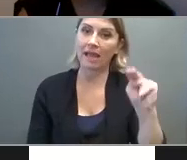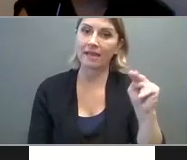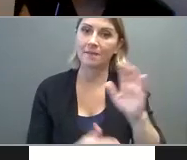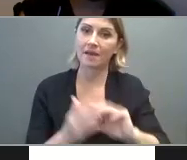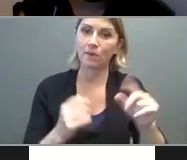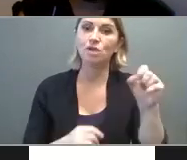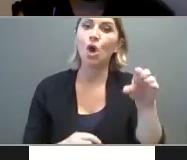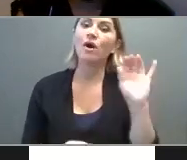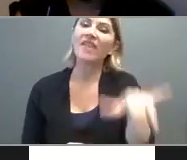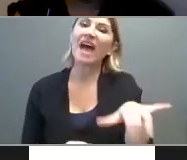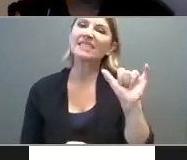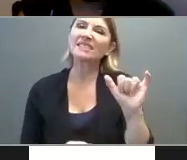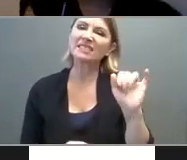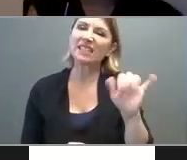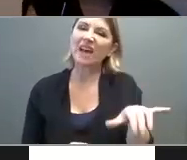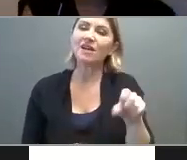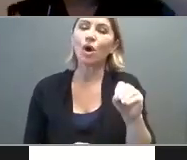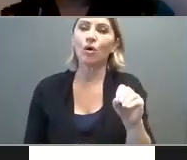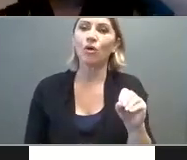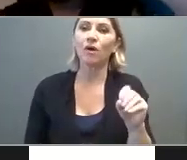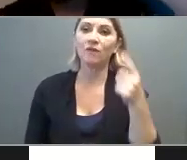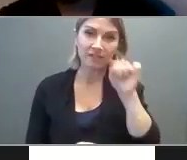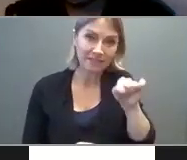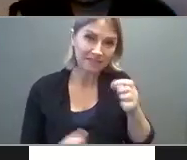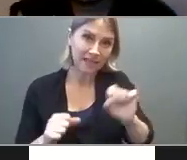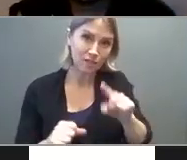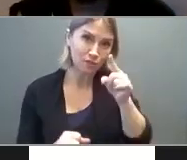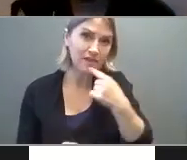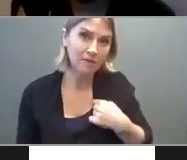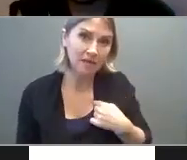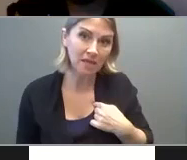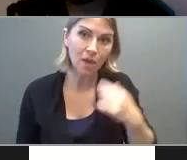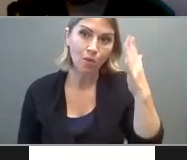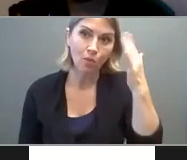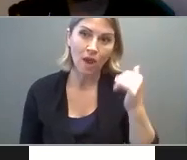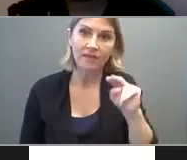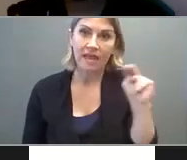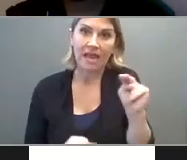is what people are saying. Pervez, can you tell me why you typed in n minus 1?